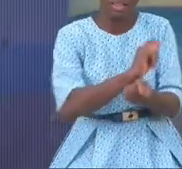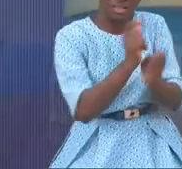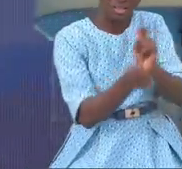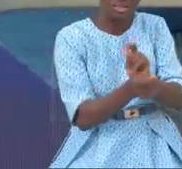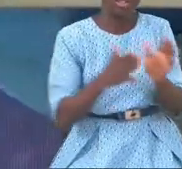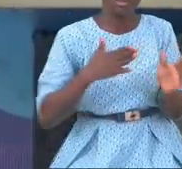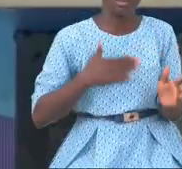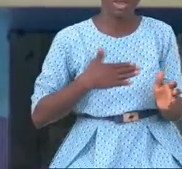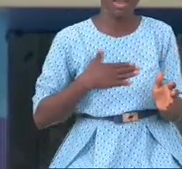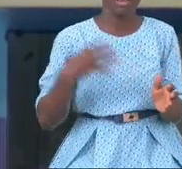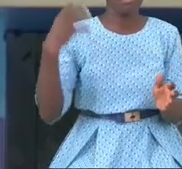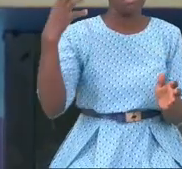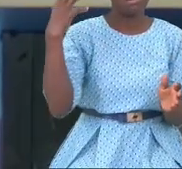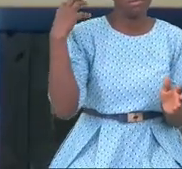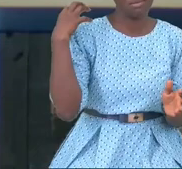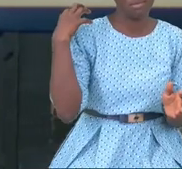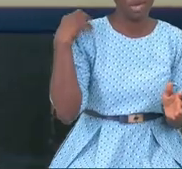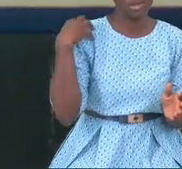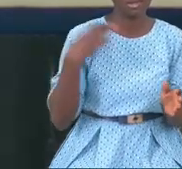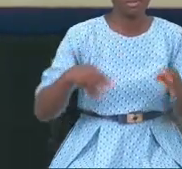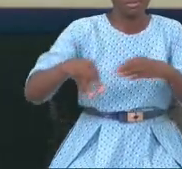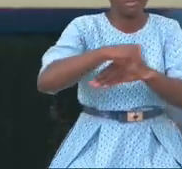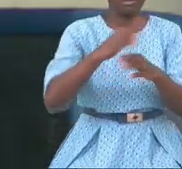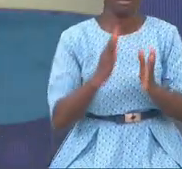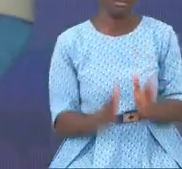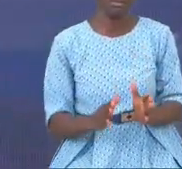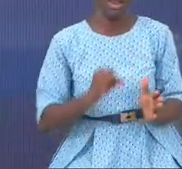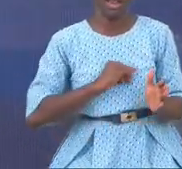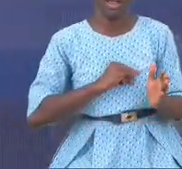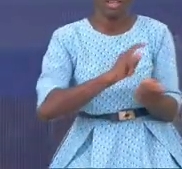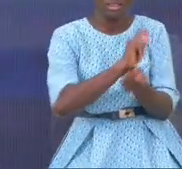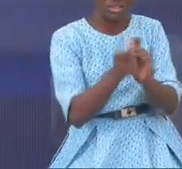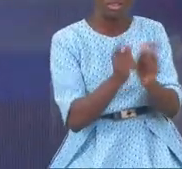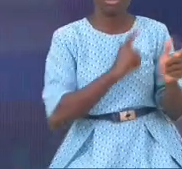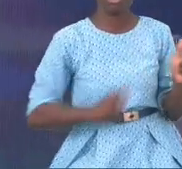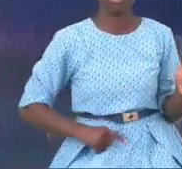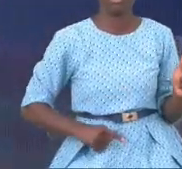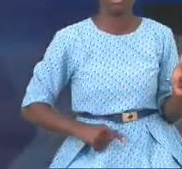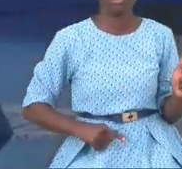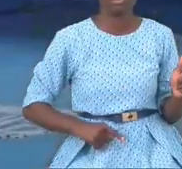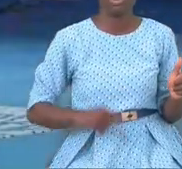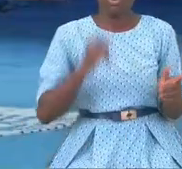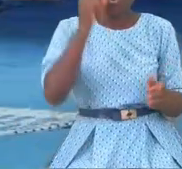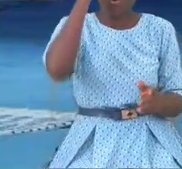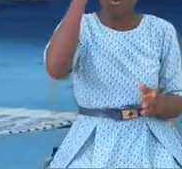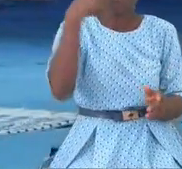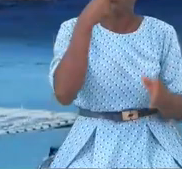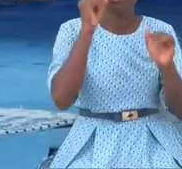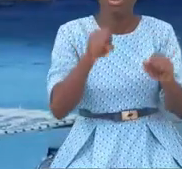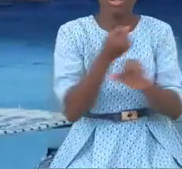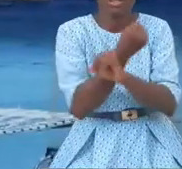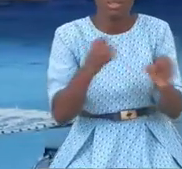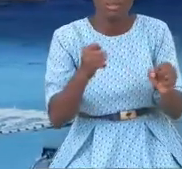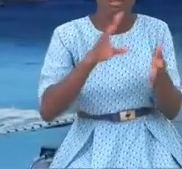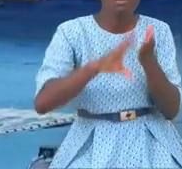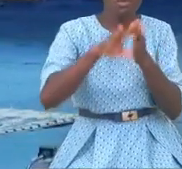The one who can forgive me is my Lord now. The one who can open my blind eyes is my Lord now. He